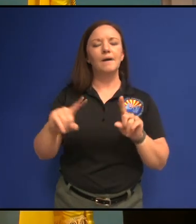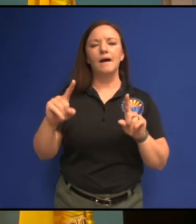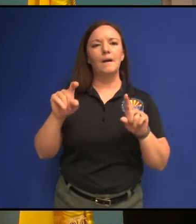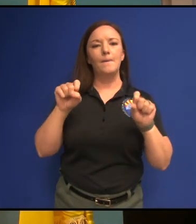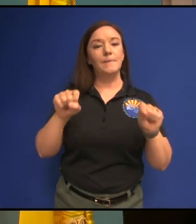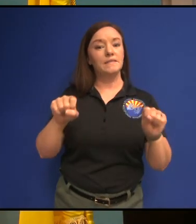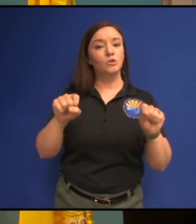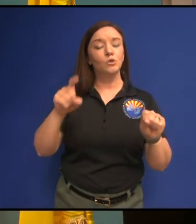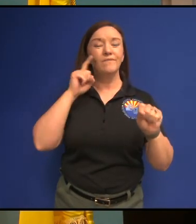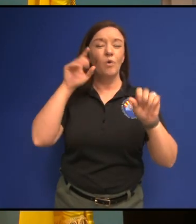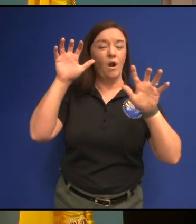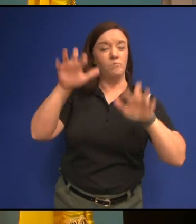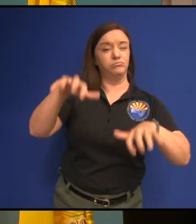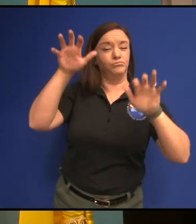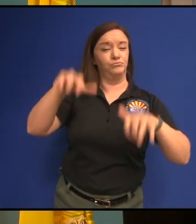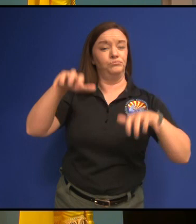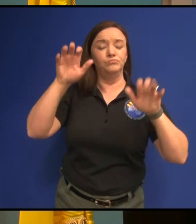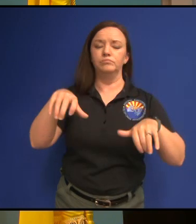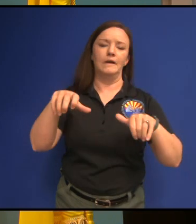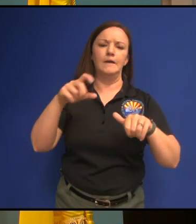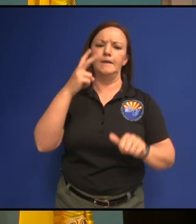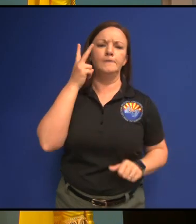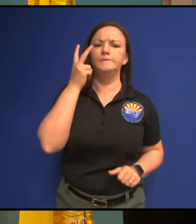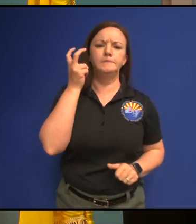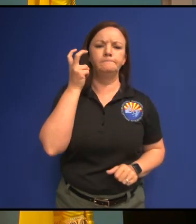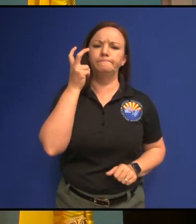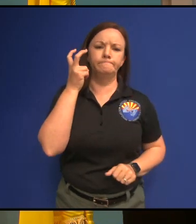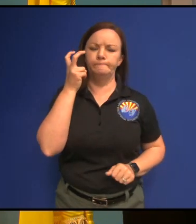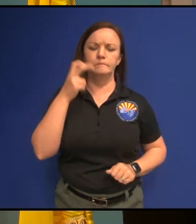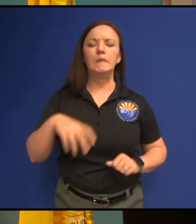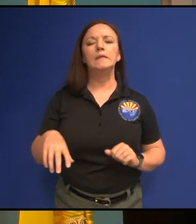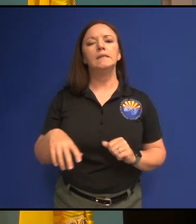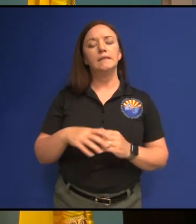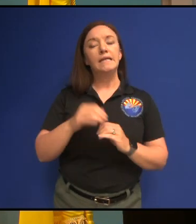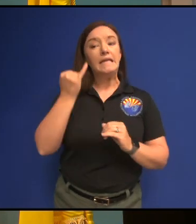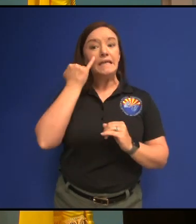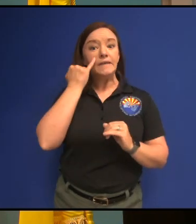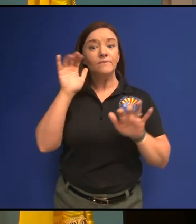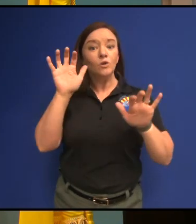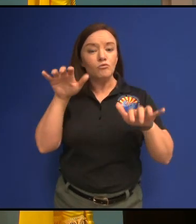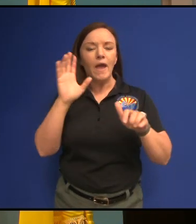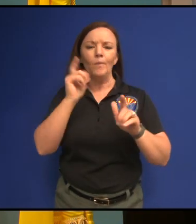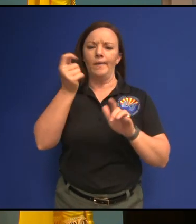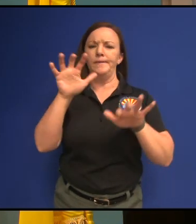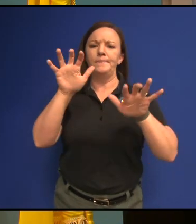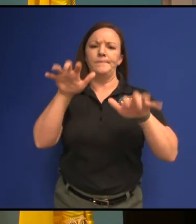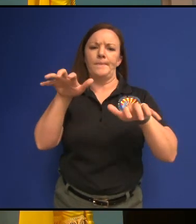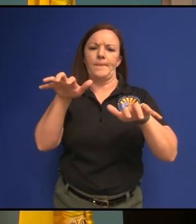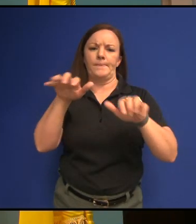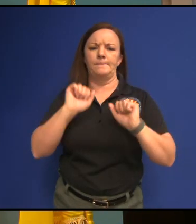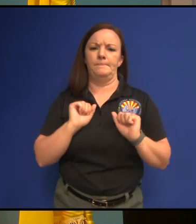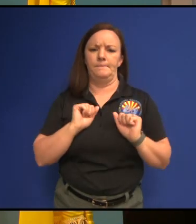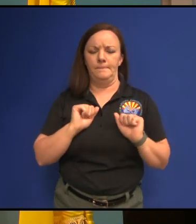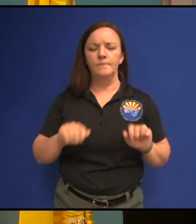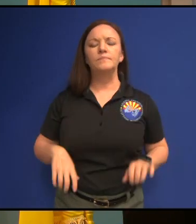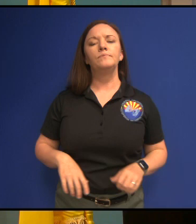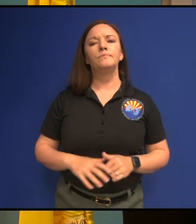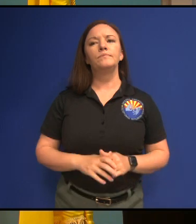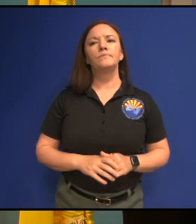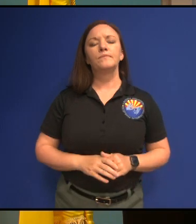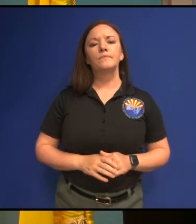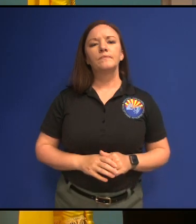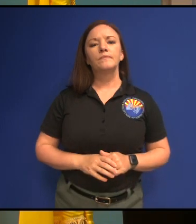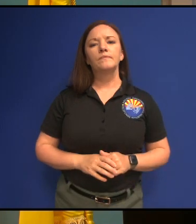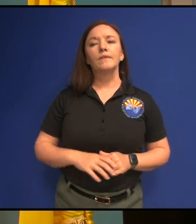potential for heavy rain is very low. I think that we'll get very little rain, if any, out of these storms. And the big threat today, although it's a